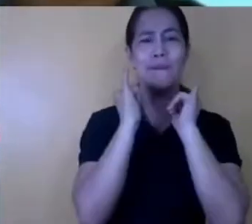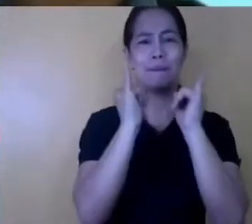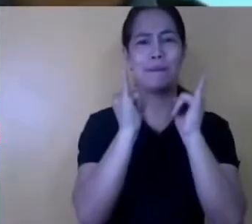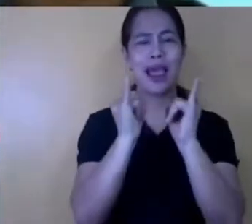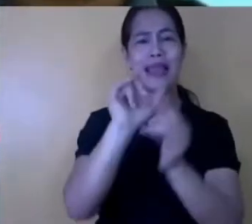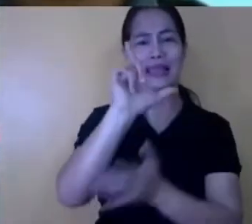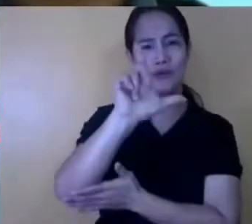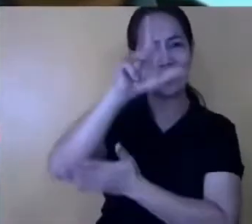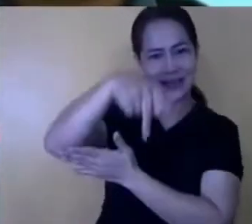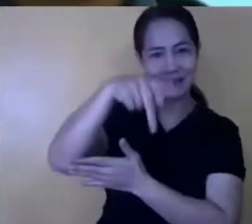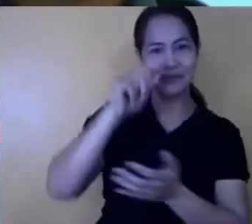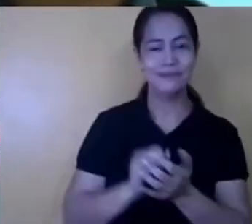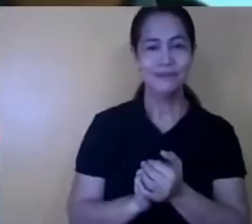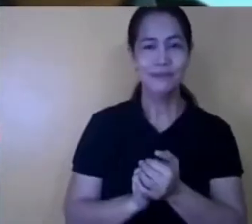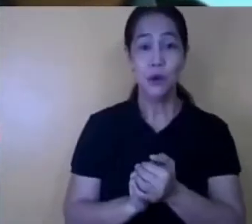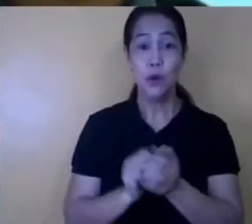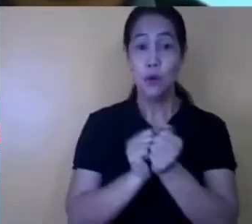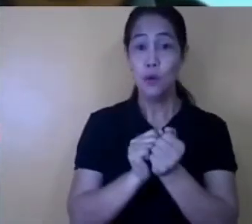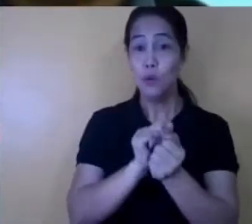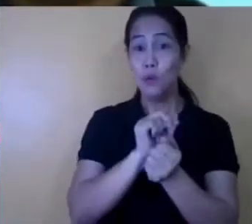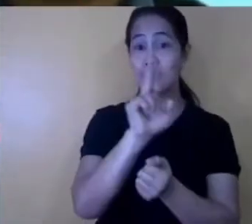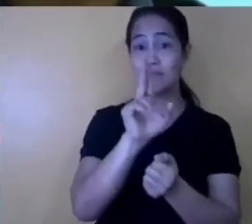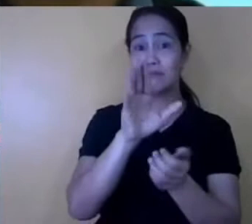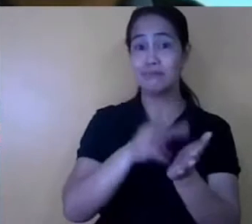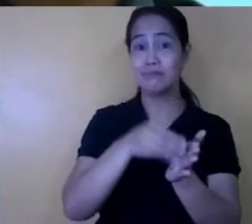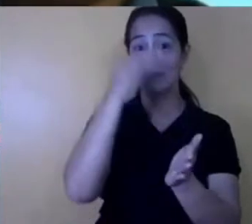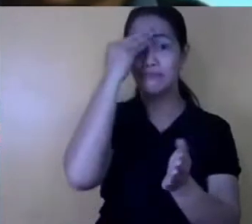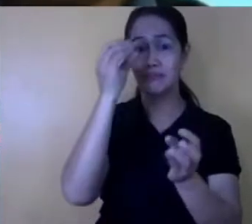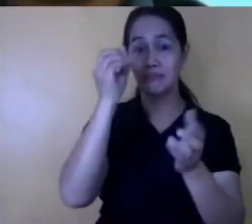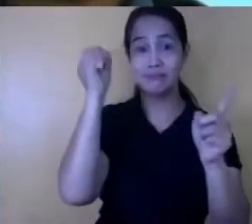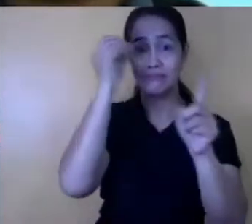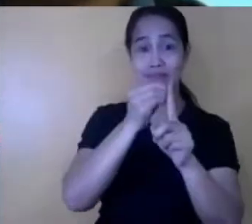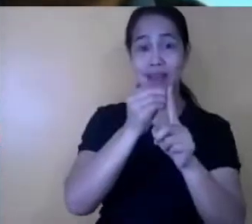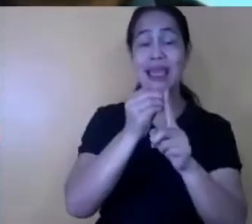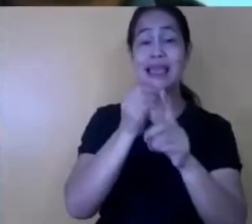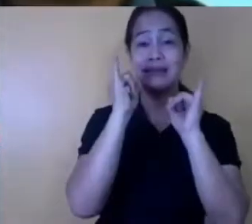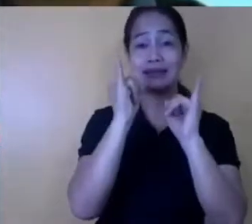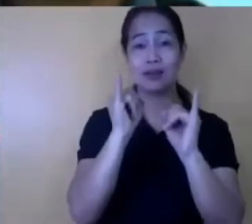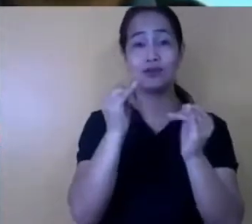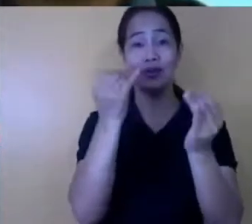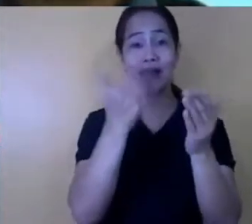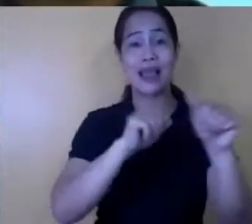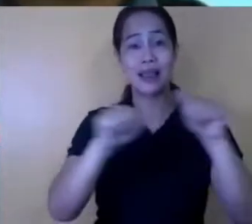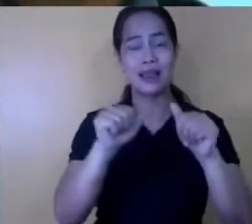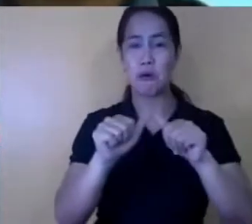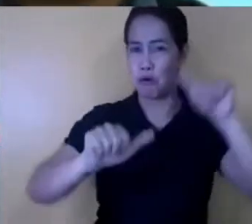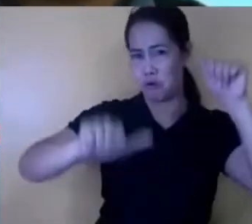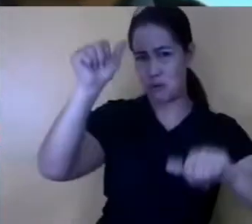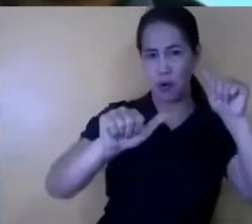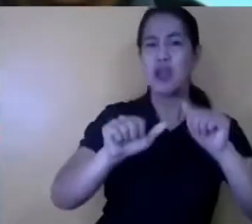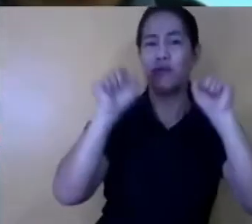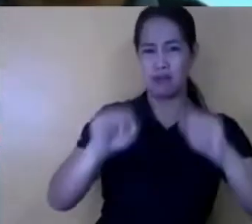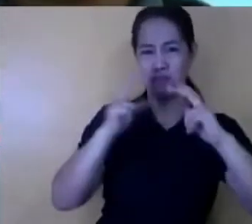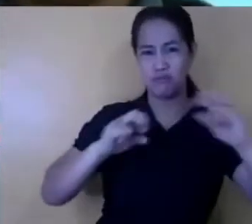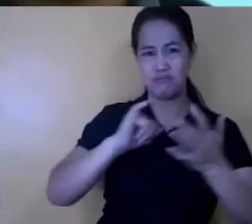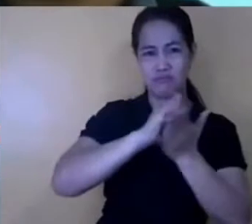plan. These are your learning objectives, instructional activities, and assessments. If you're able to reflect them in those 3,